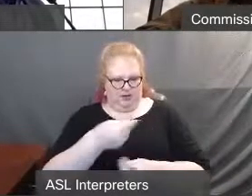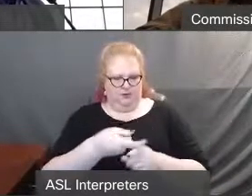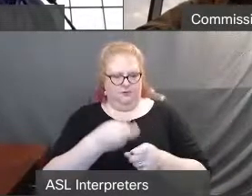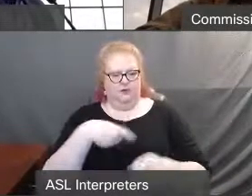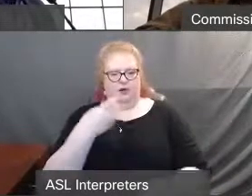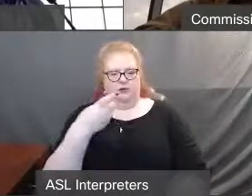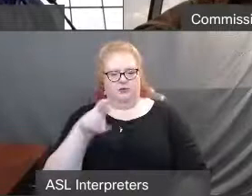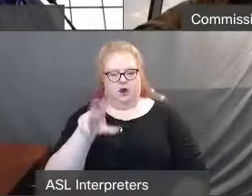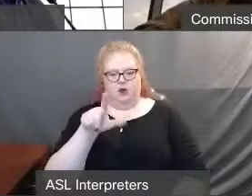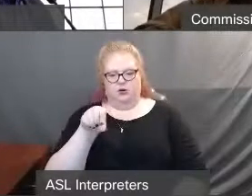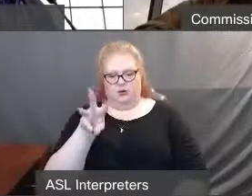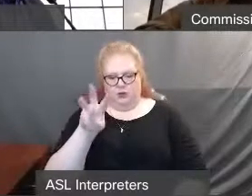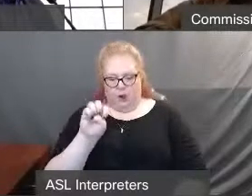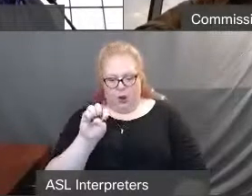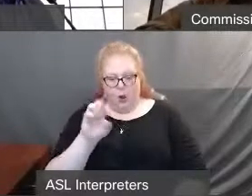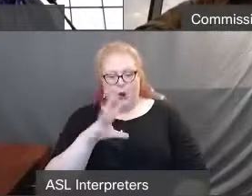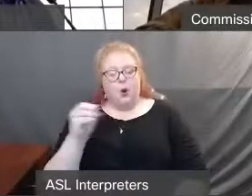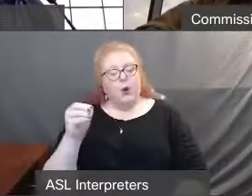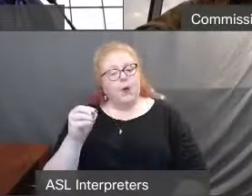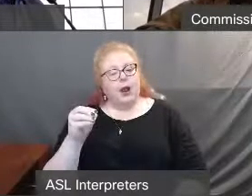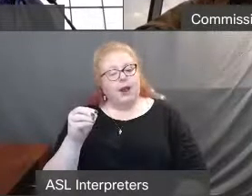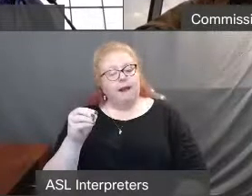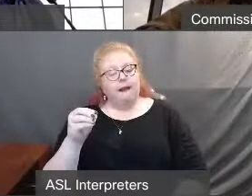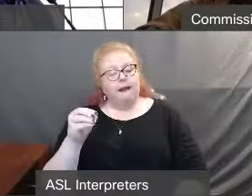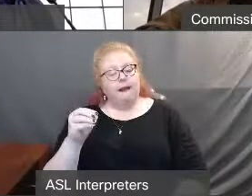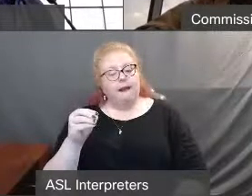Lowe, and it was